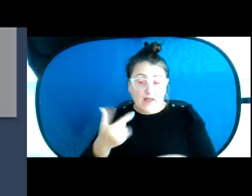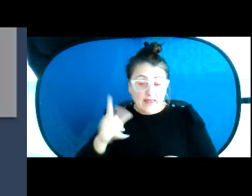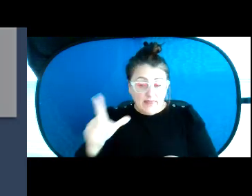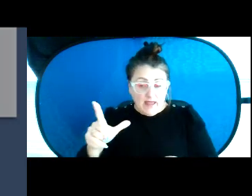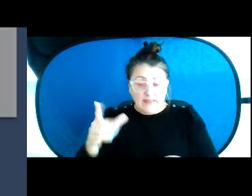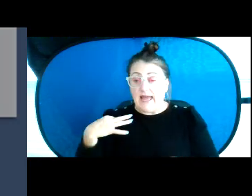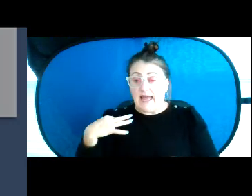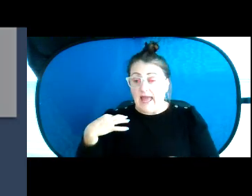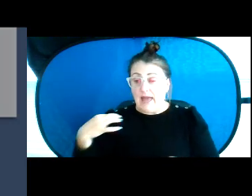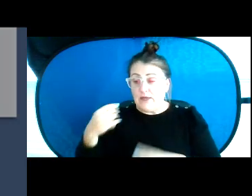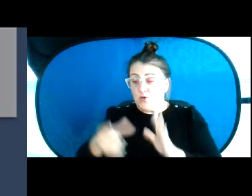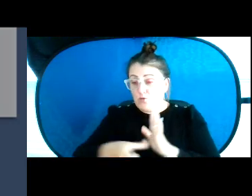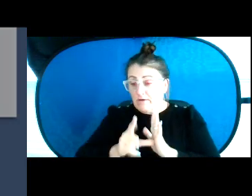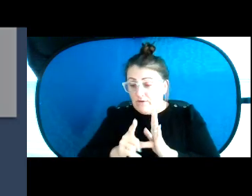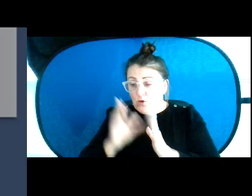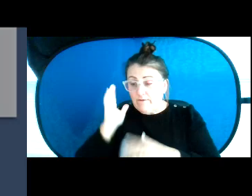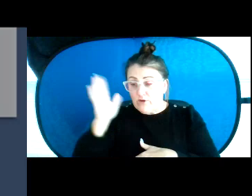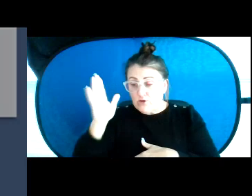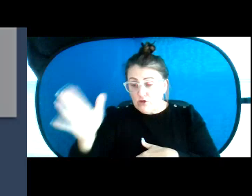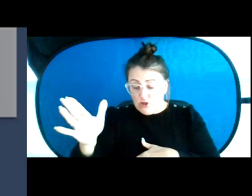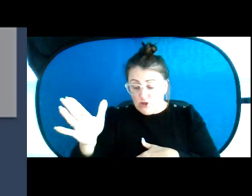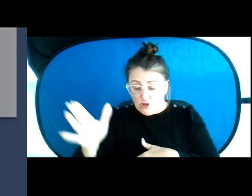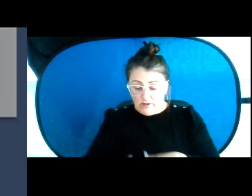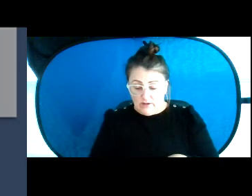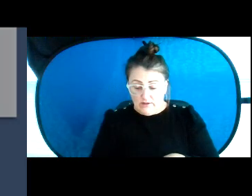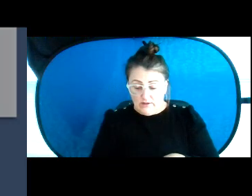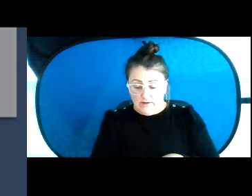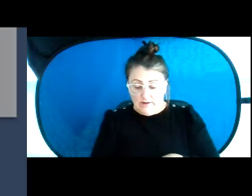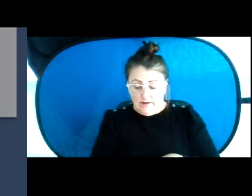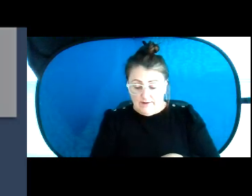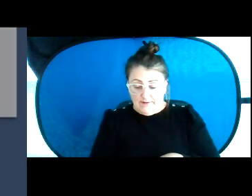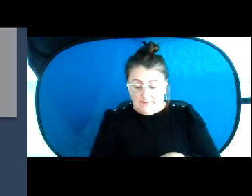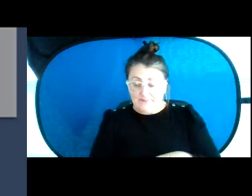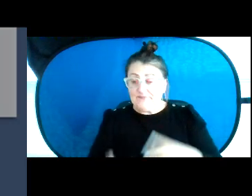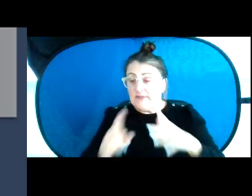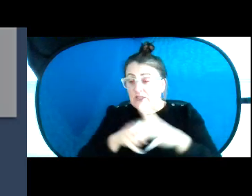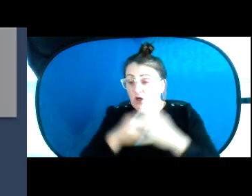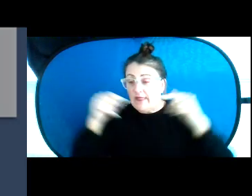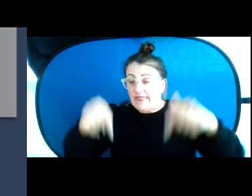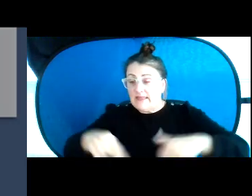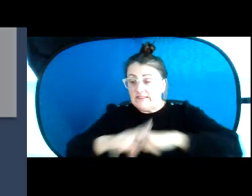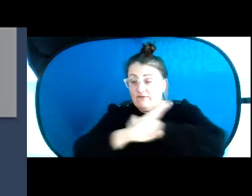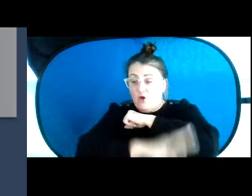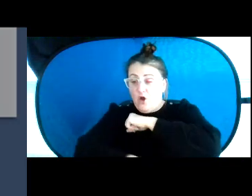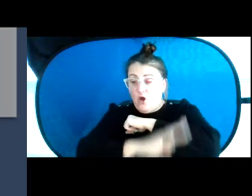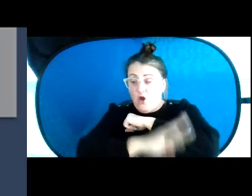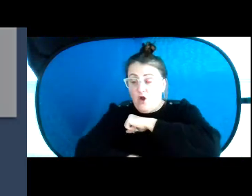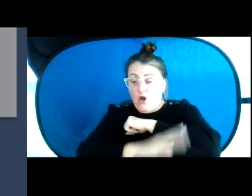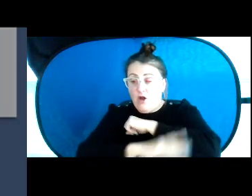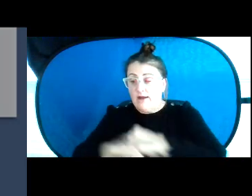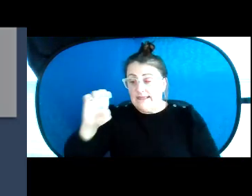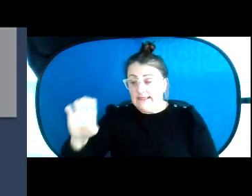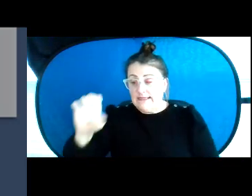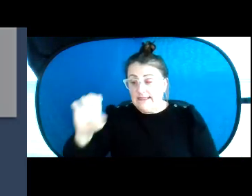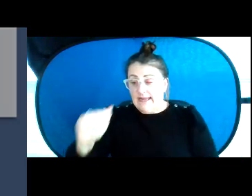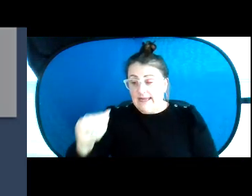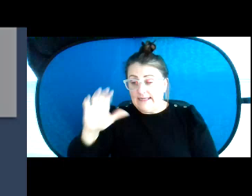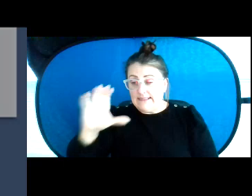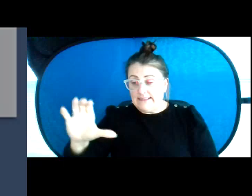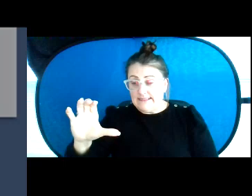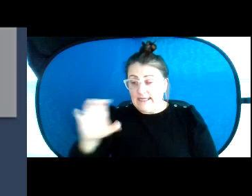application review in the future. Additionally, beginning this fall, an EAC member will serve as